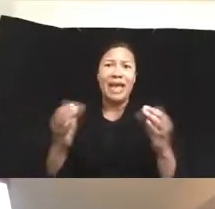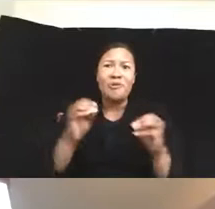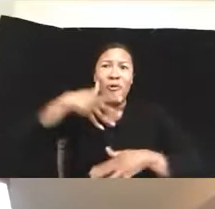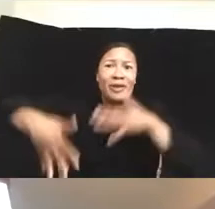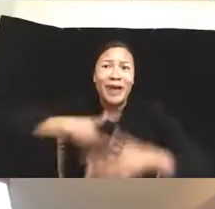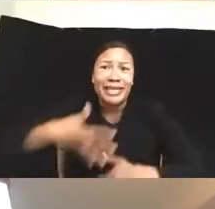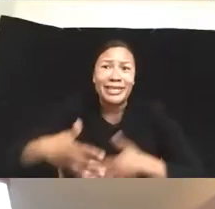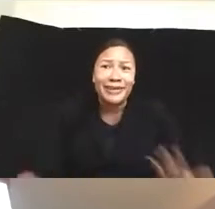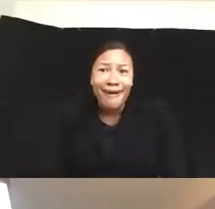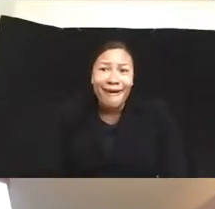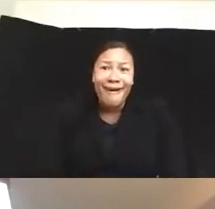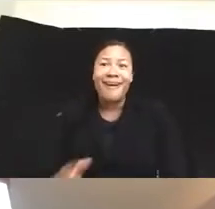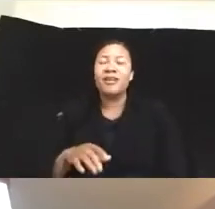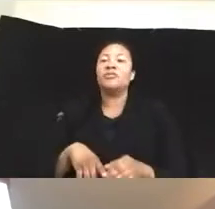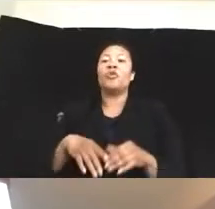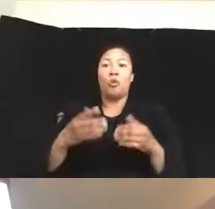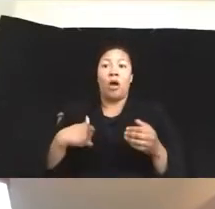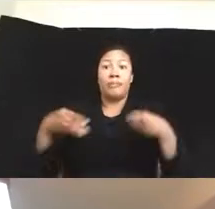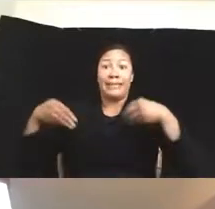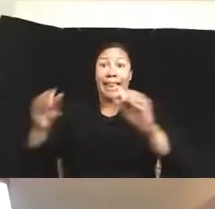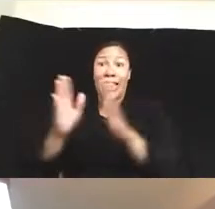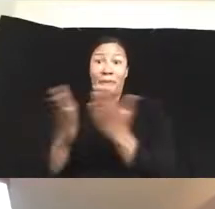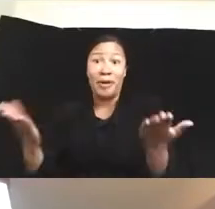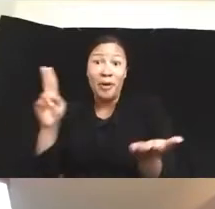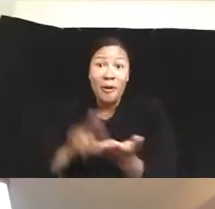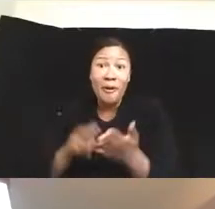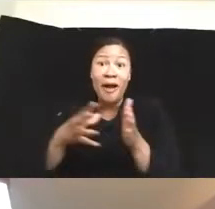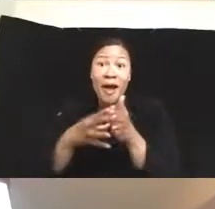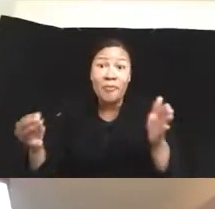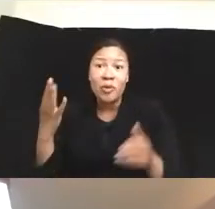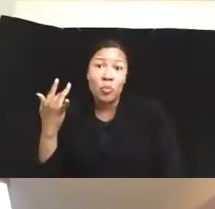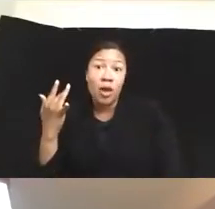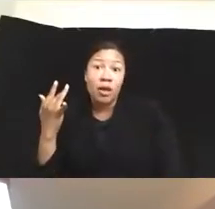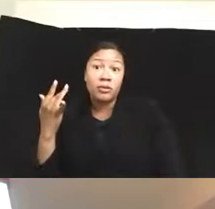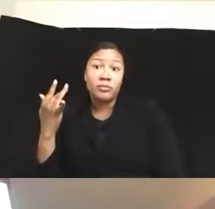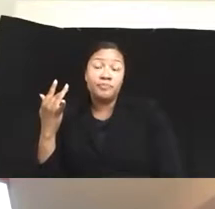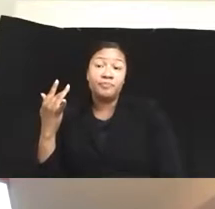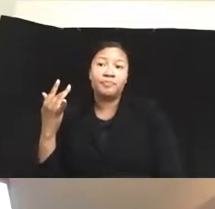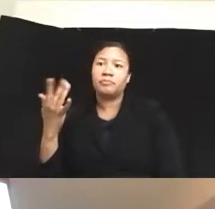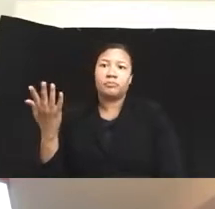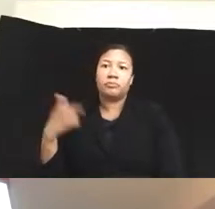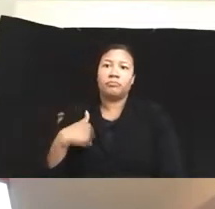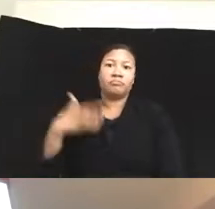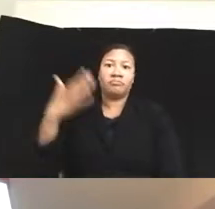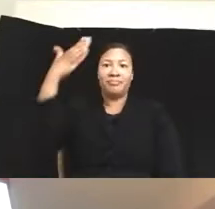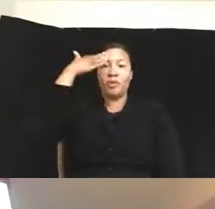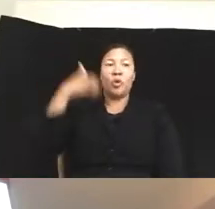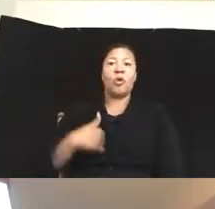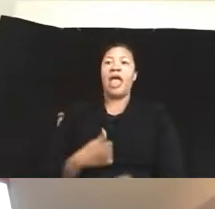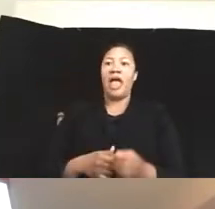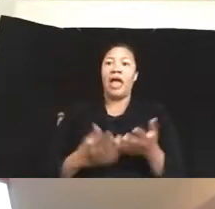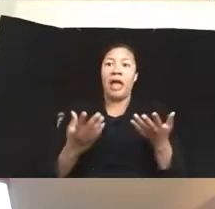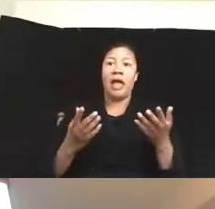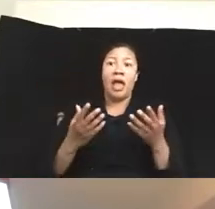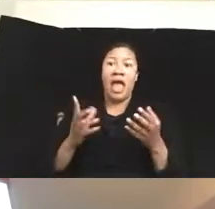books that I am selling to you, autographed copies, are because, one, I know that I have to give away at